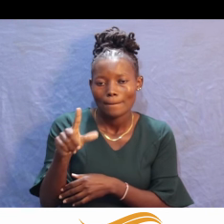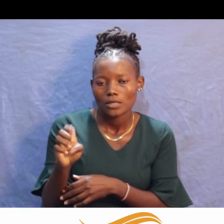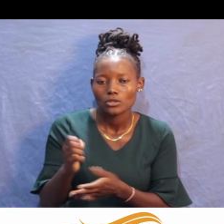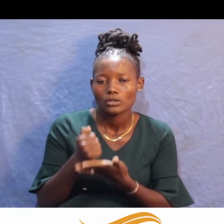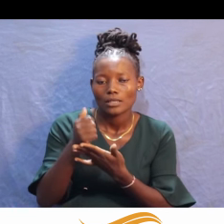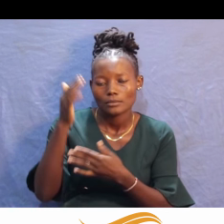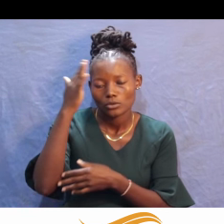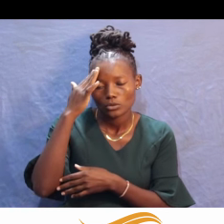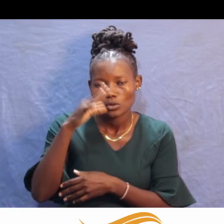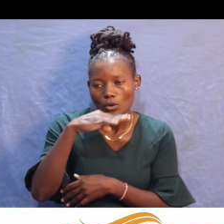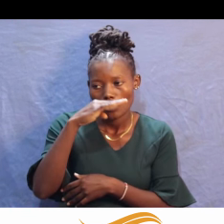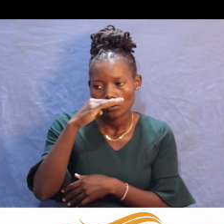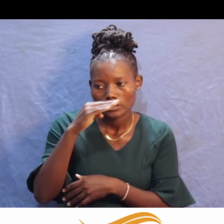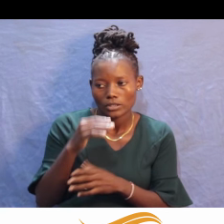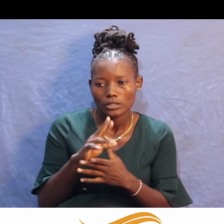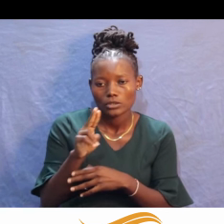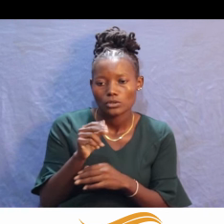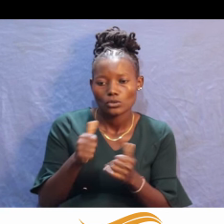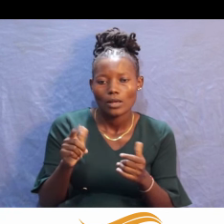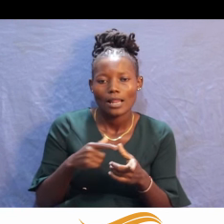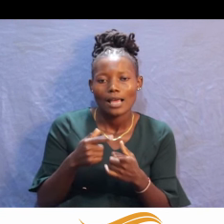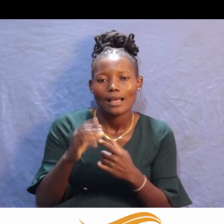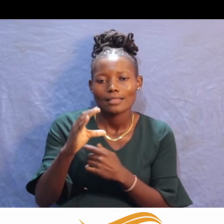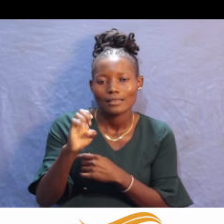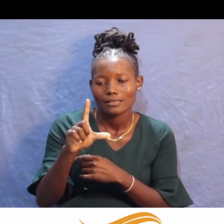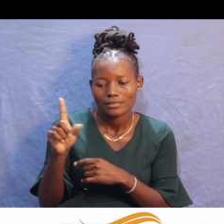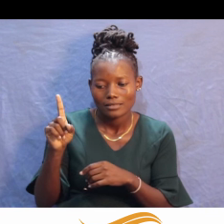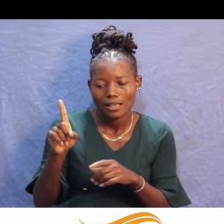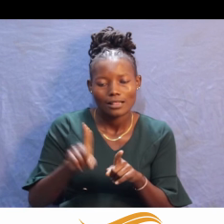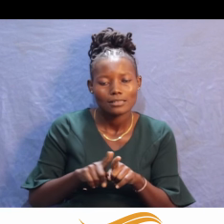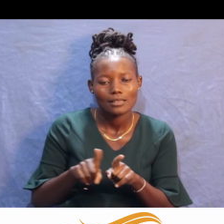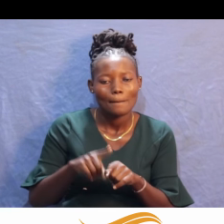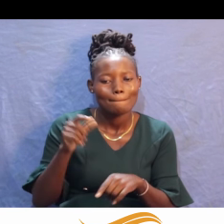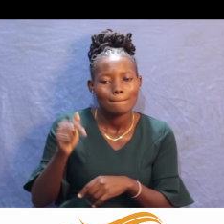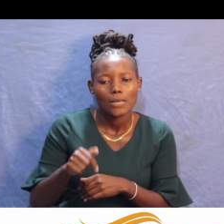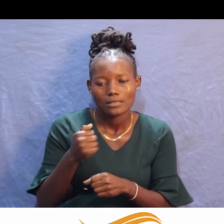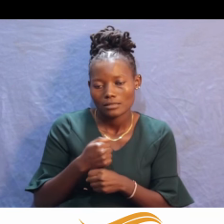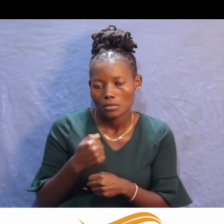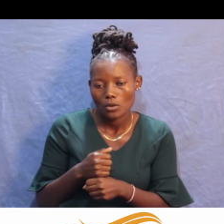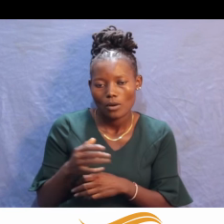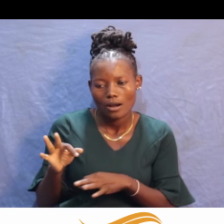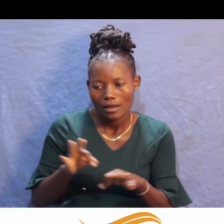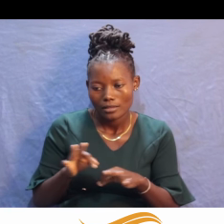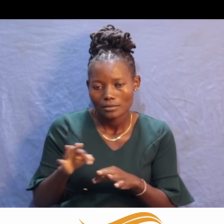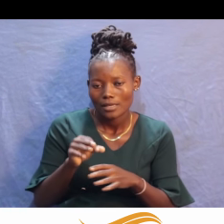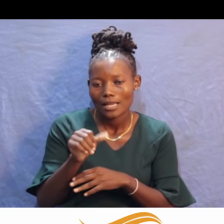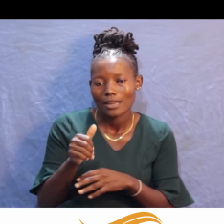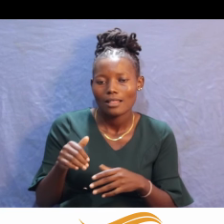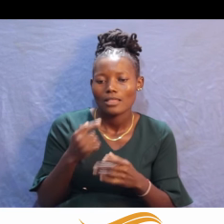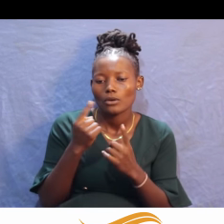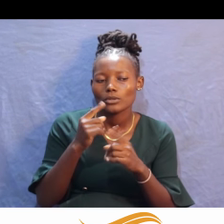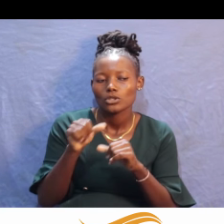appropriately. And then the cell itself has to be working. And we could spend another hour talking